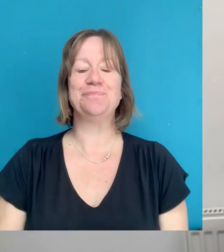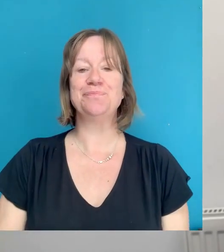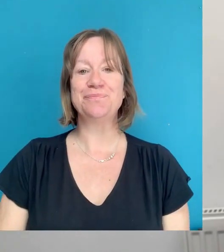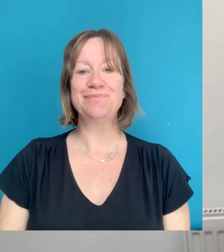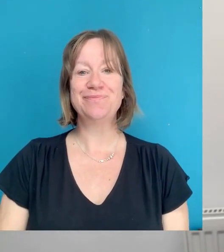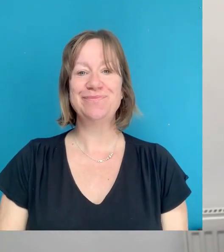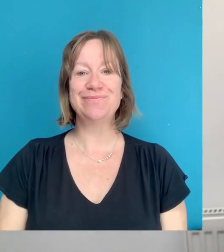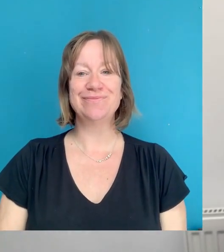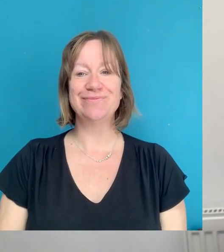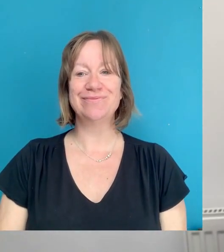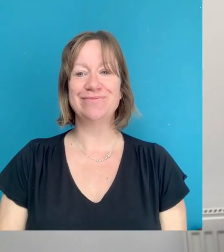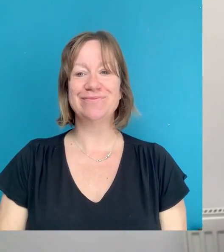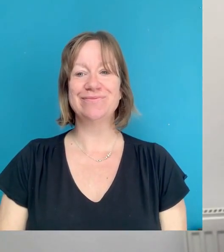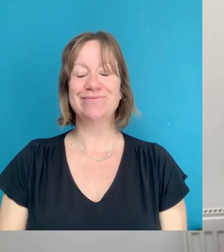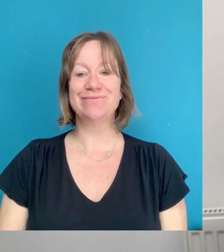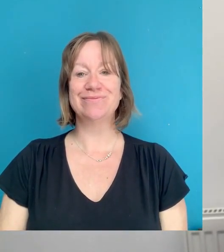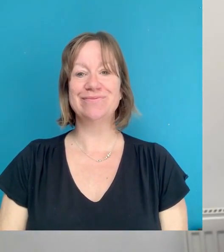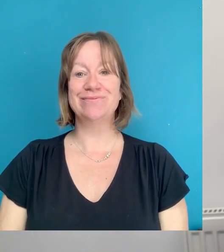later on.